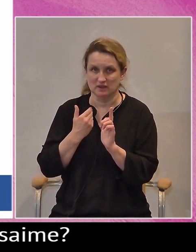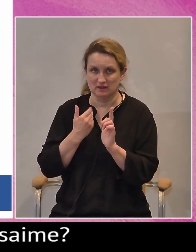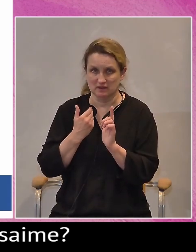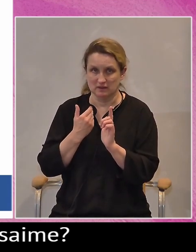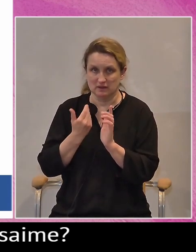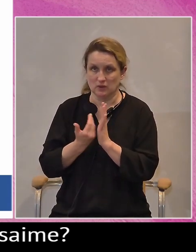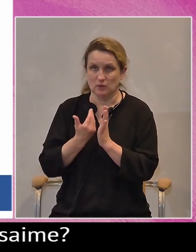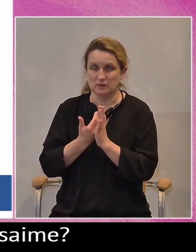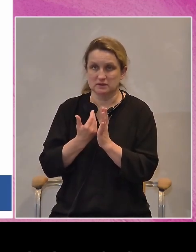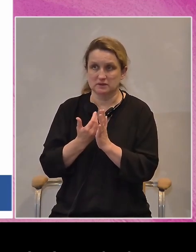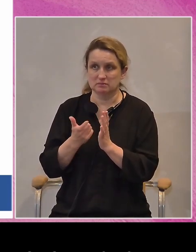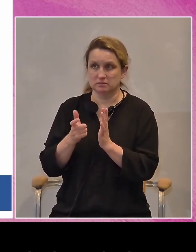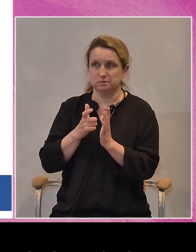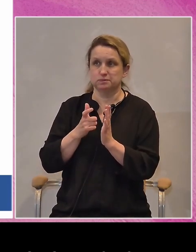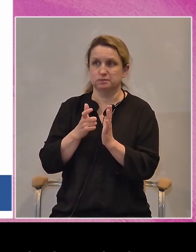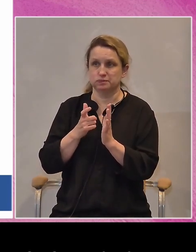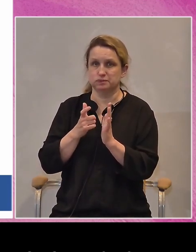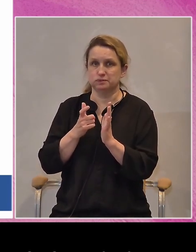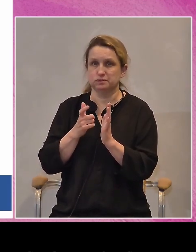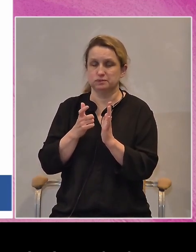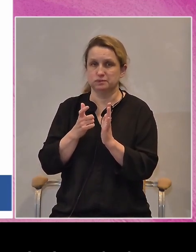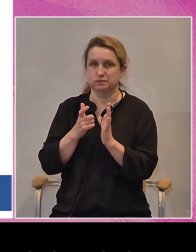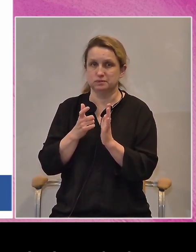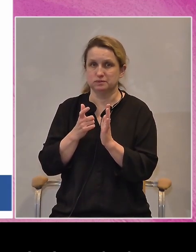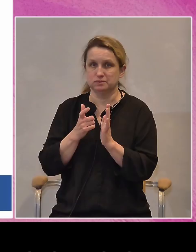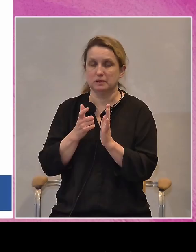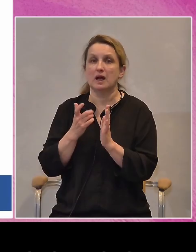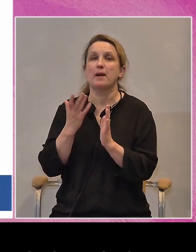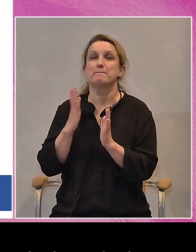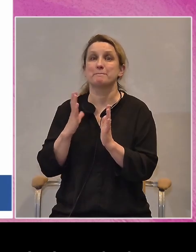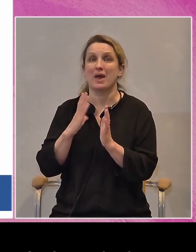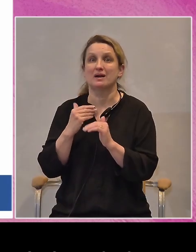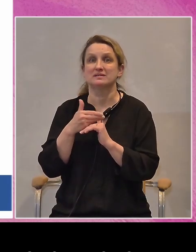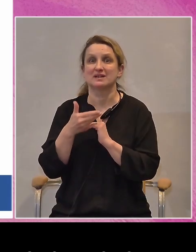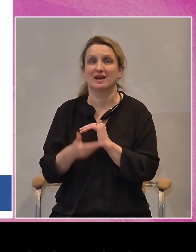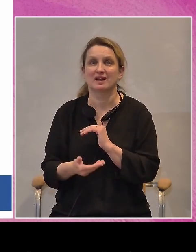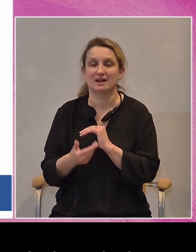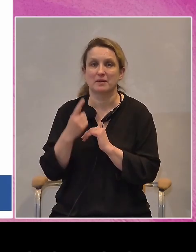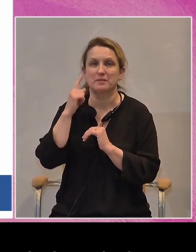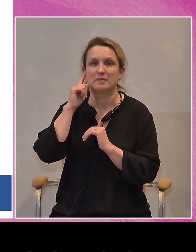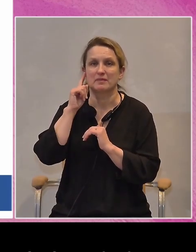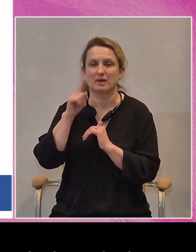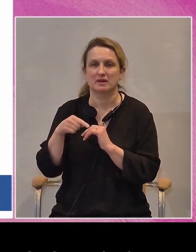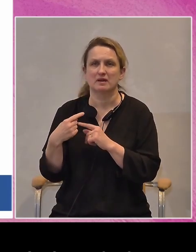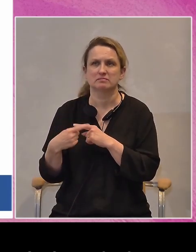No parent is ever ready to get this news, and nobody will teach us how to cope.